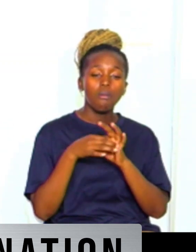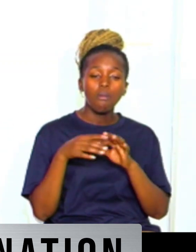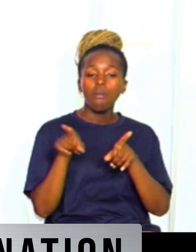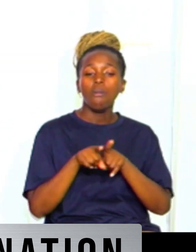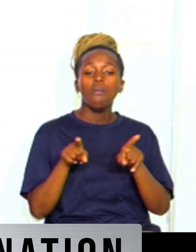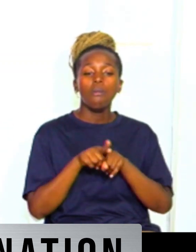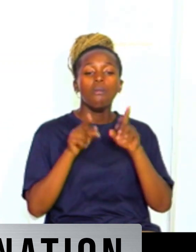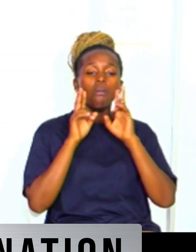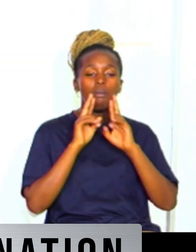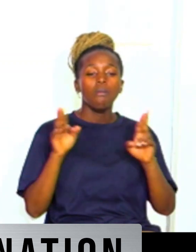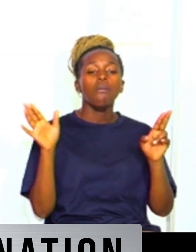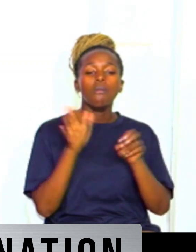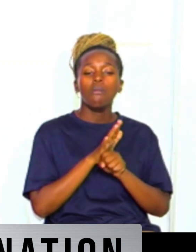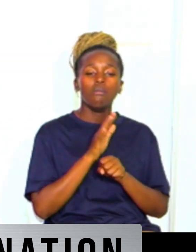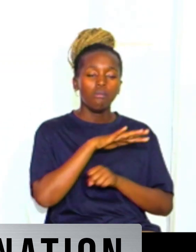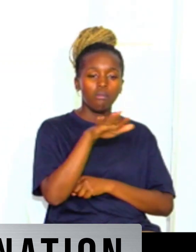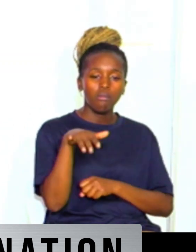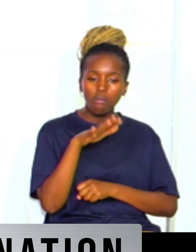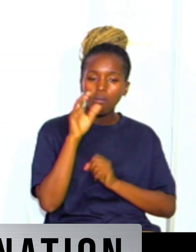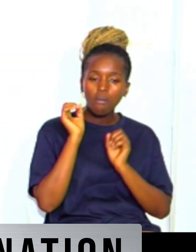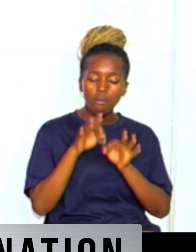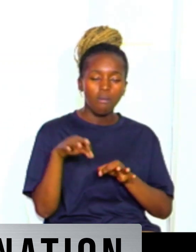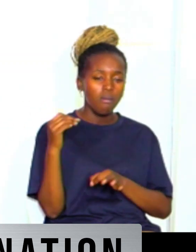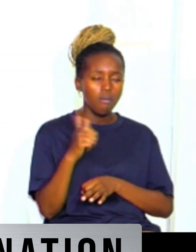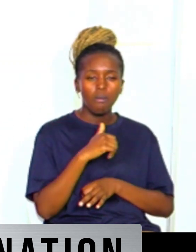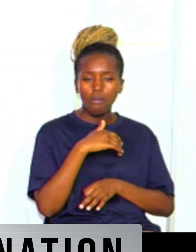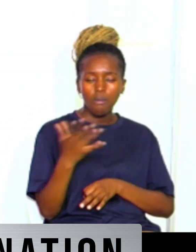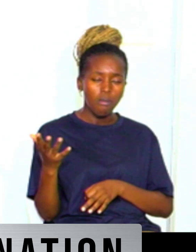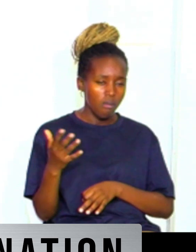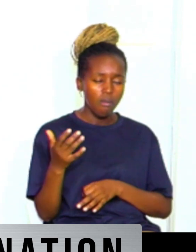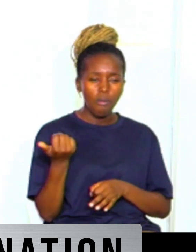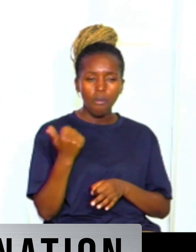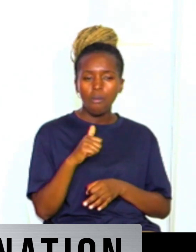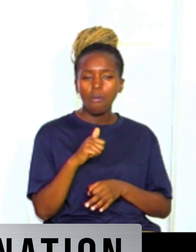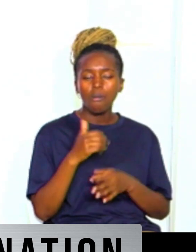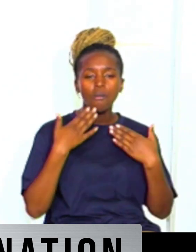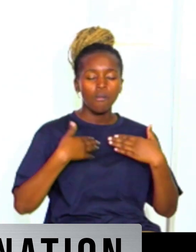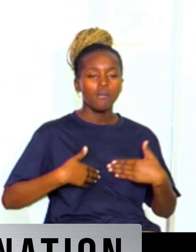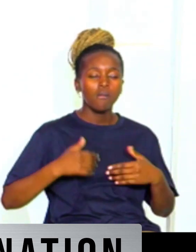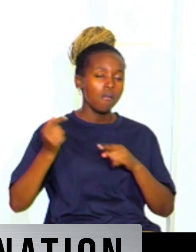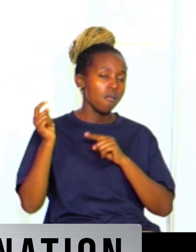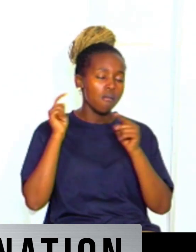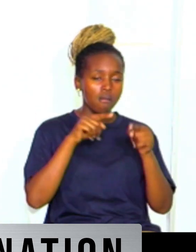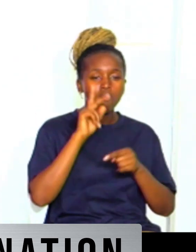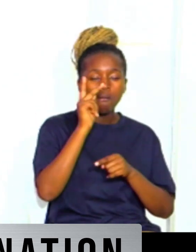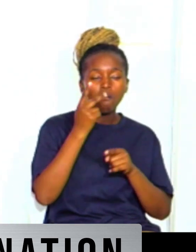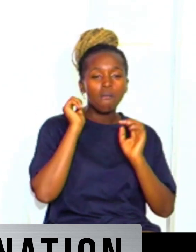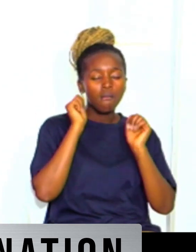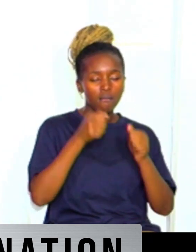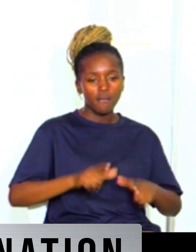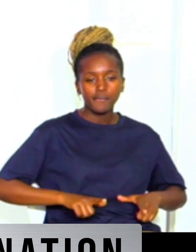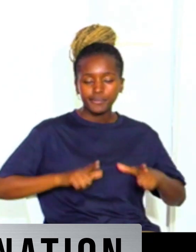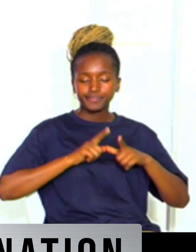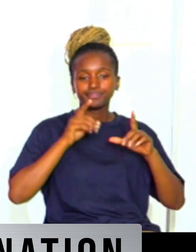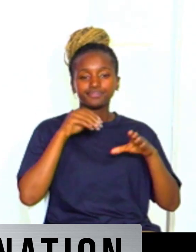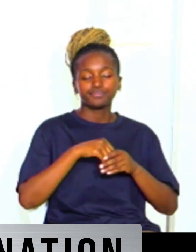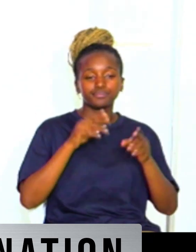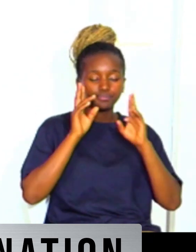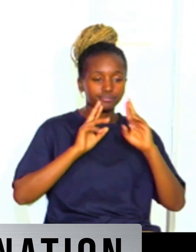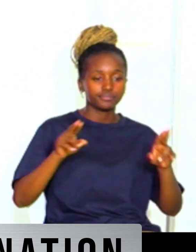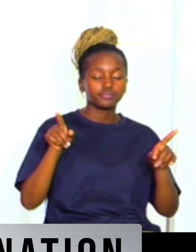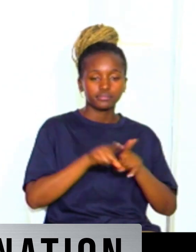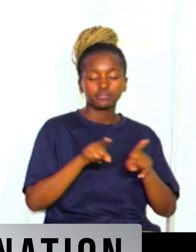place. It's place people mtu yote mwenye anaweza kuja akae kwa amani bila vurugu yoyote. So Kenya is a very beautiful